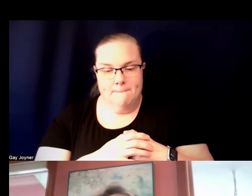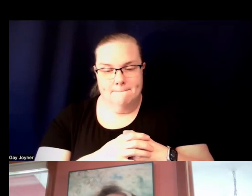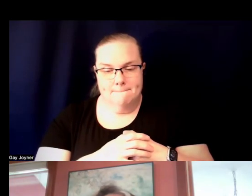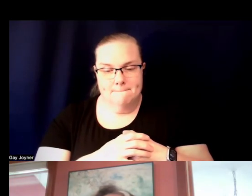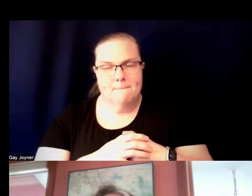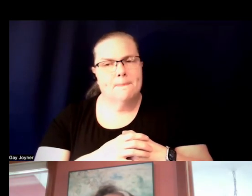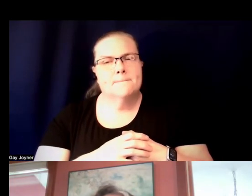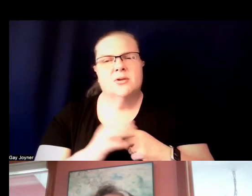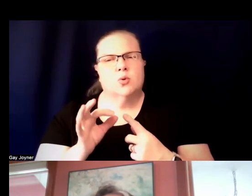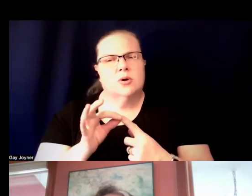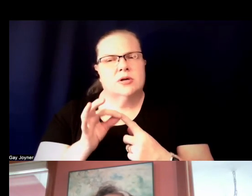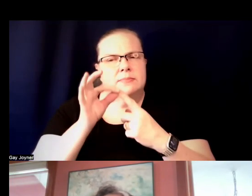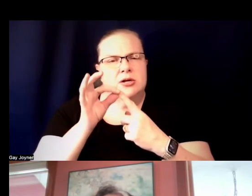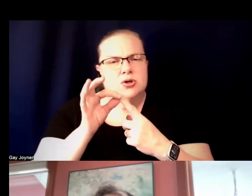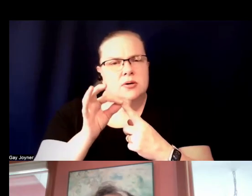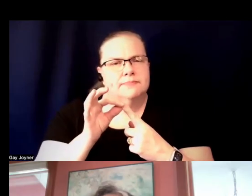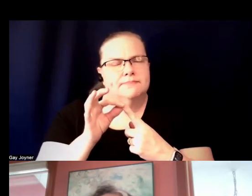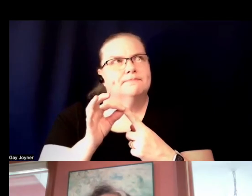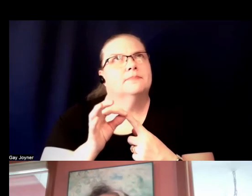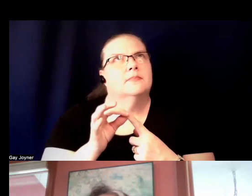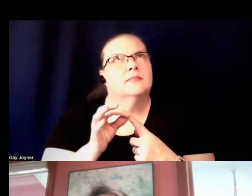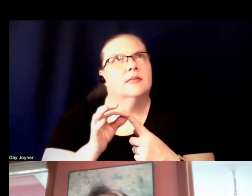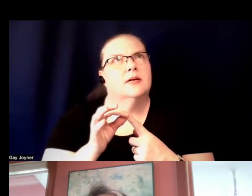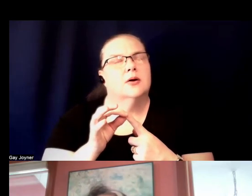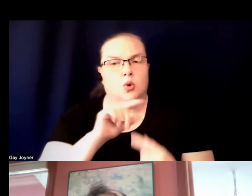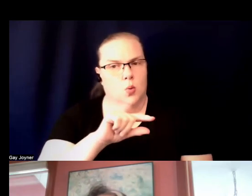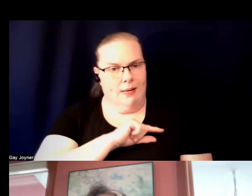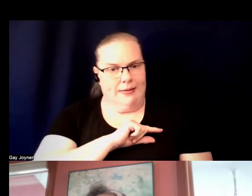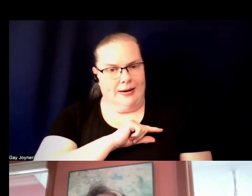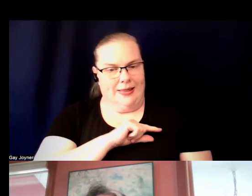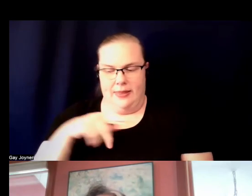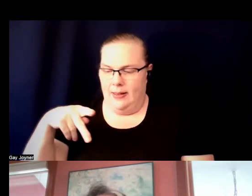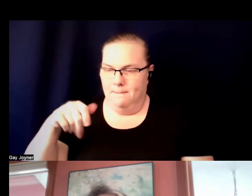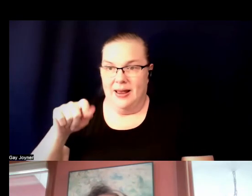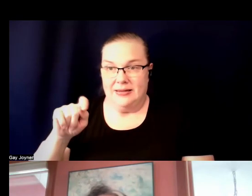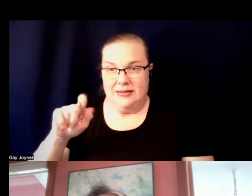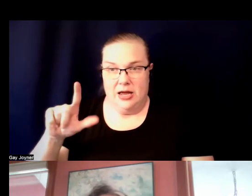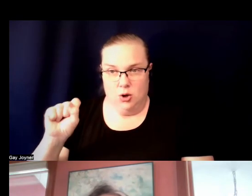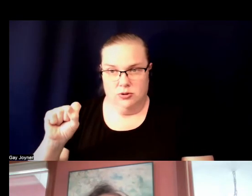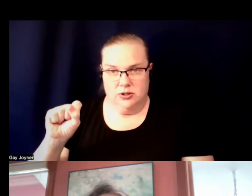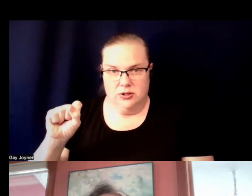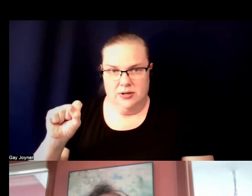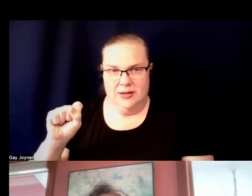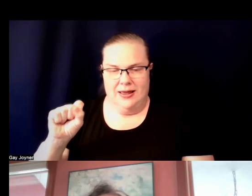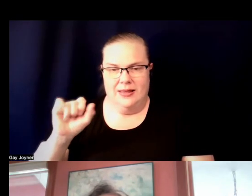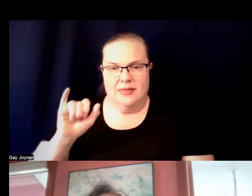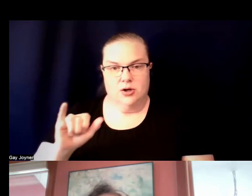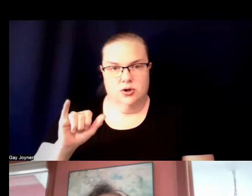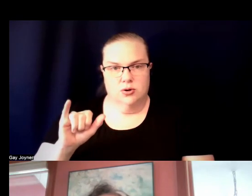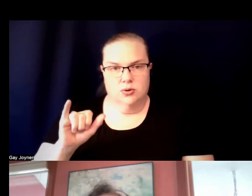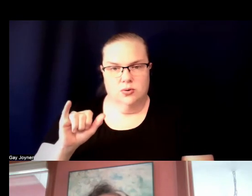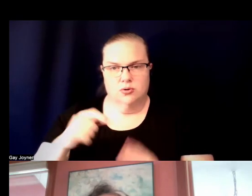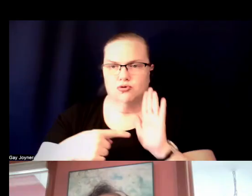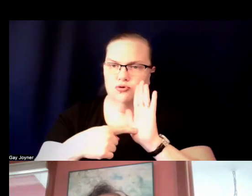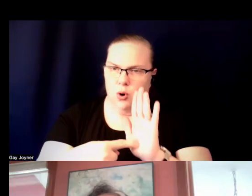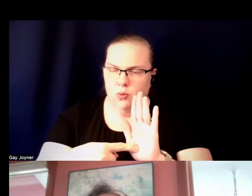What's a special um, quality that the pastels have that lend them so successfully to this display of